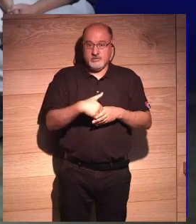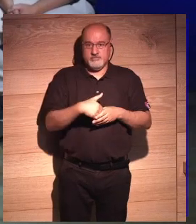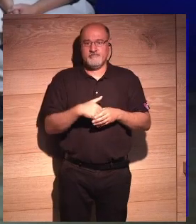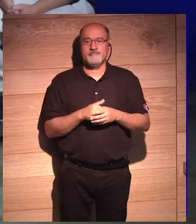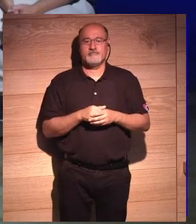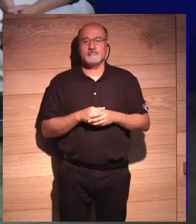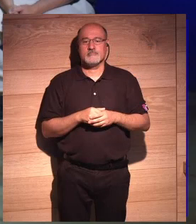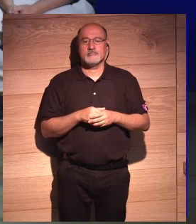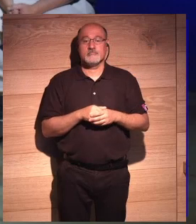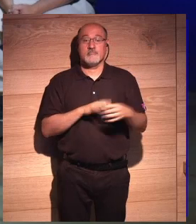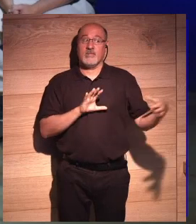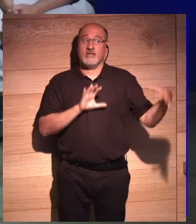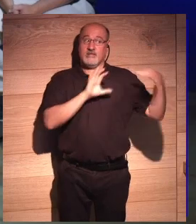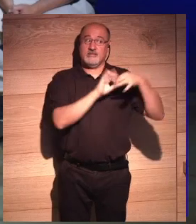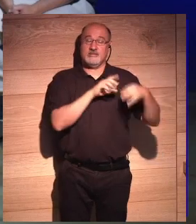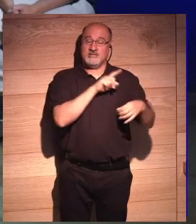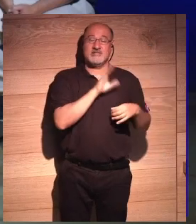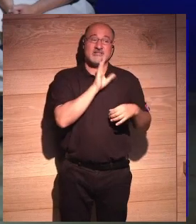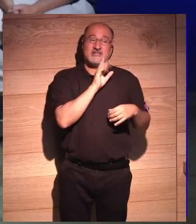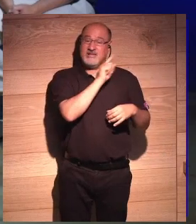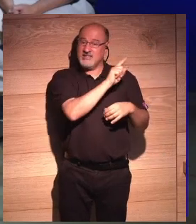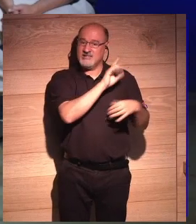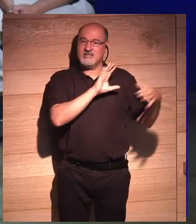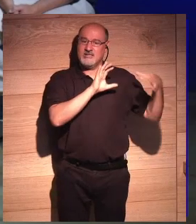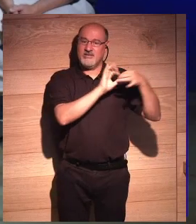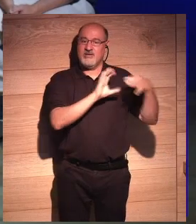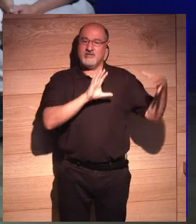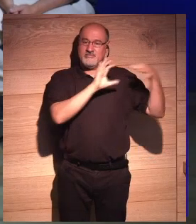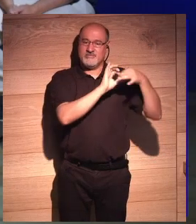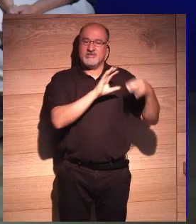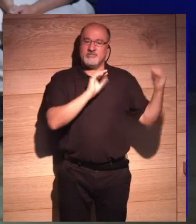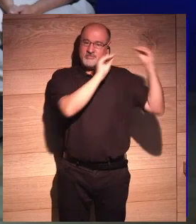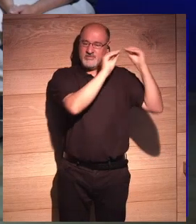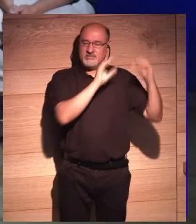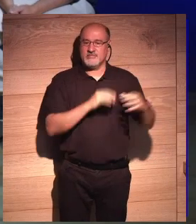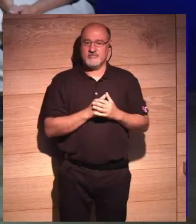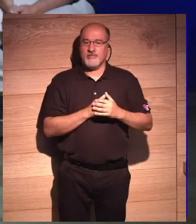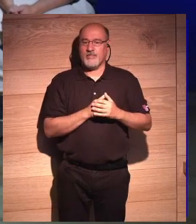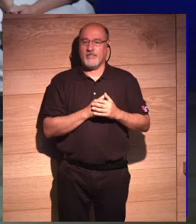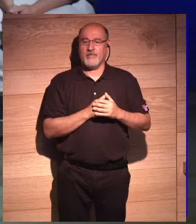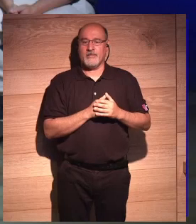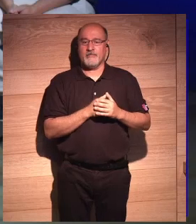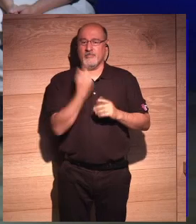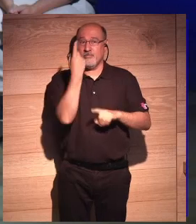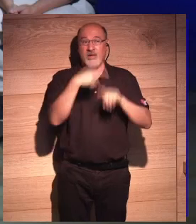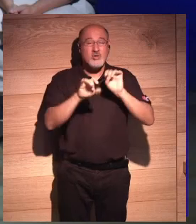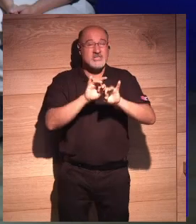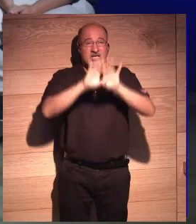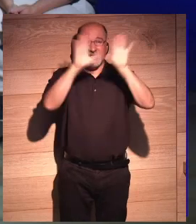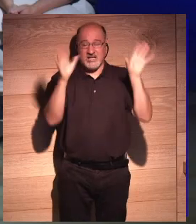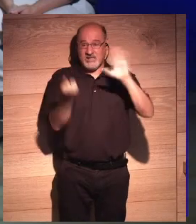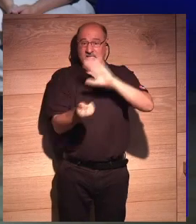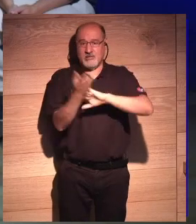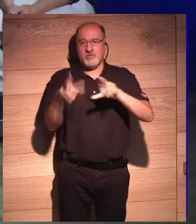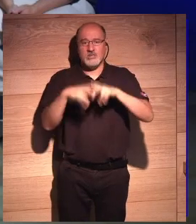attention, if you want. So linking this with what has been said at the end of this, at the bottom of the stage, one of the things